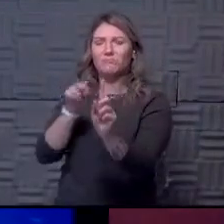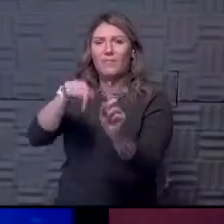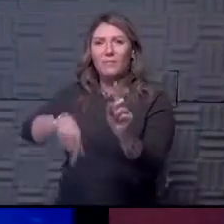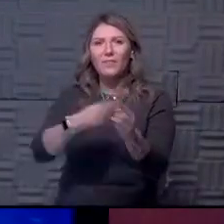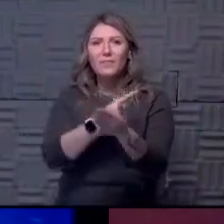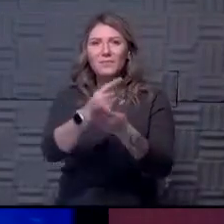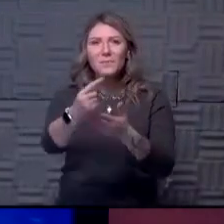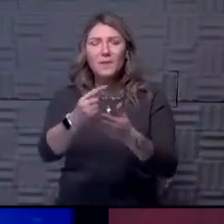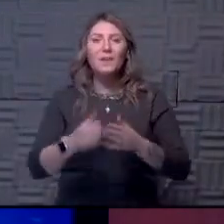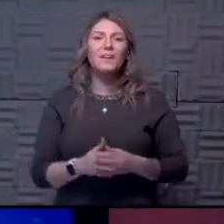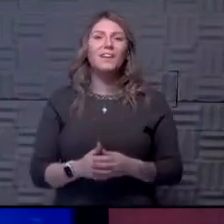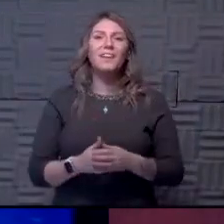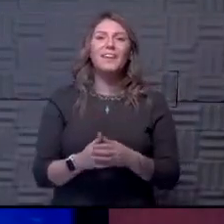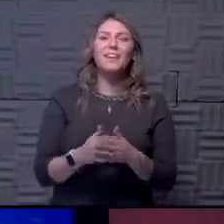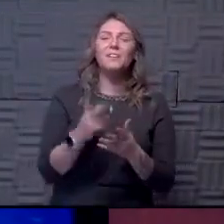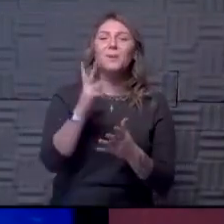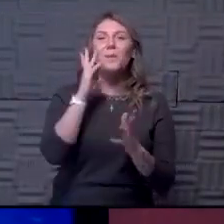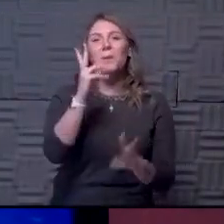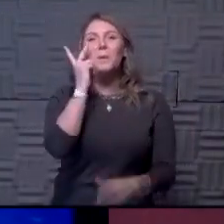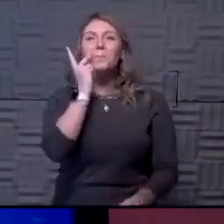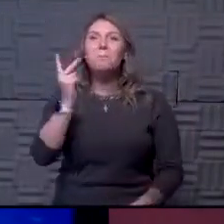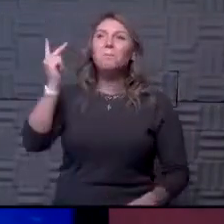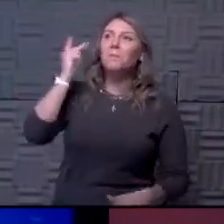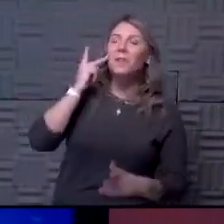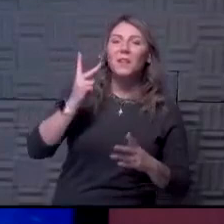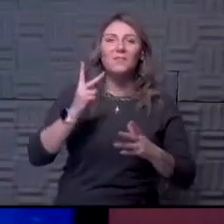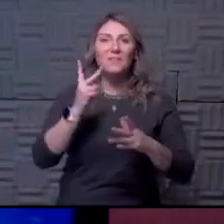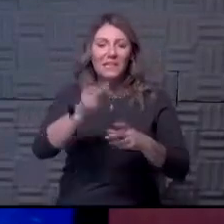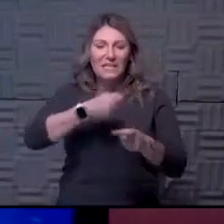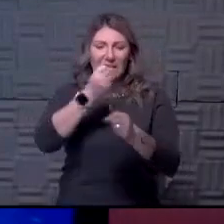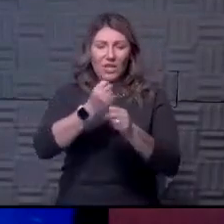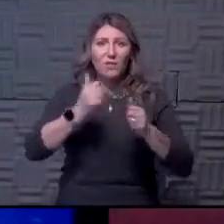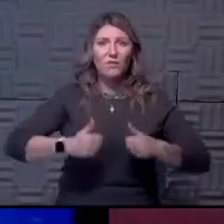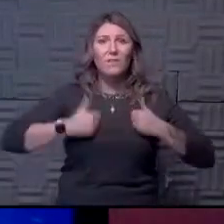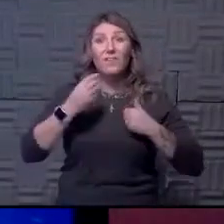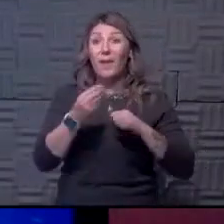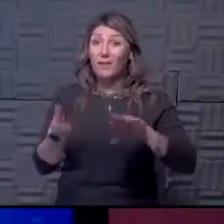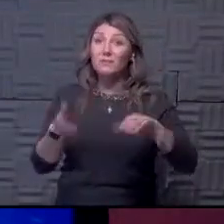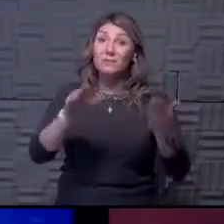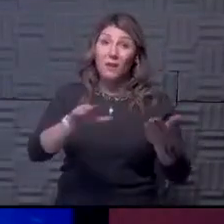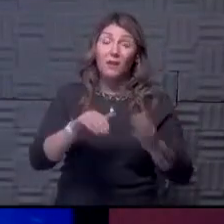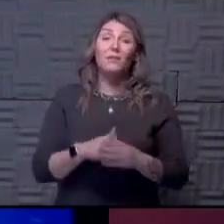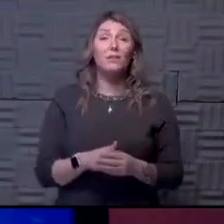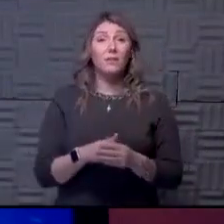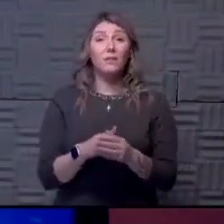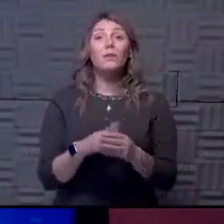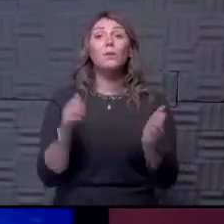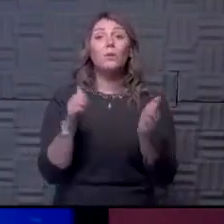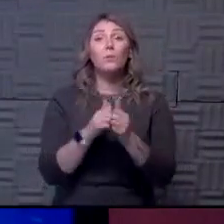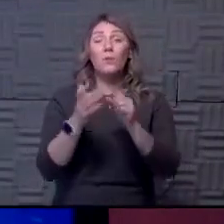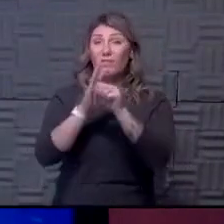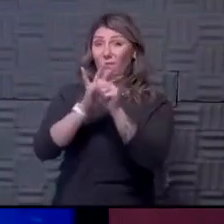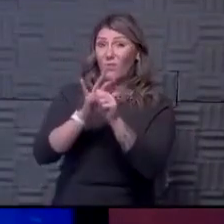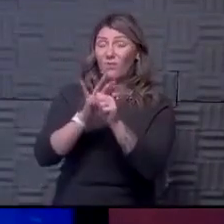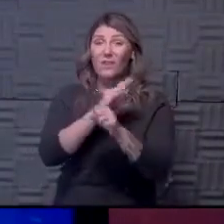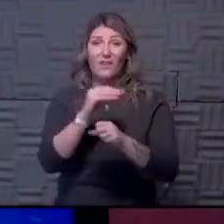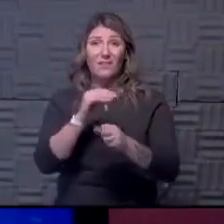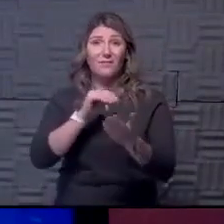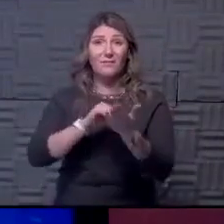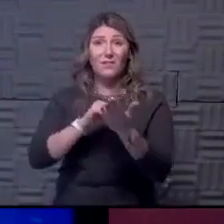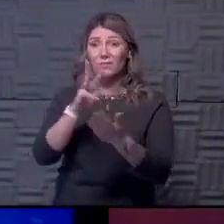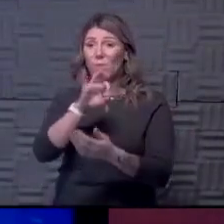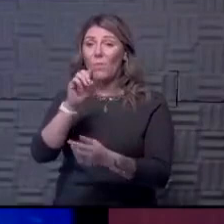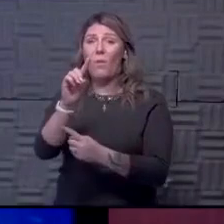week. And so we're going to have a little recap of a year of living and a year of dying, as told with COVID with Dr. David Weil. But first,